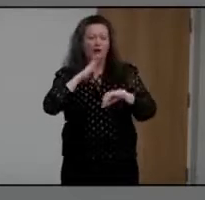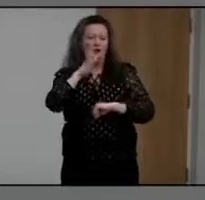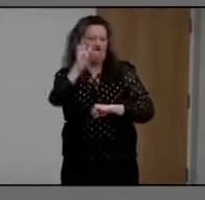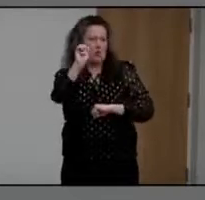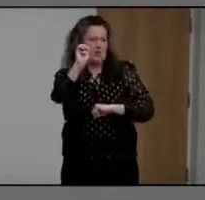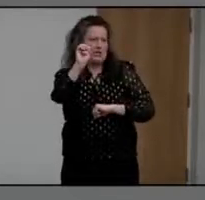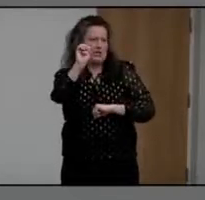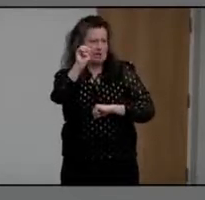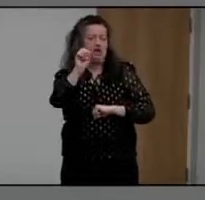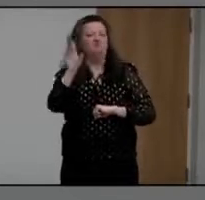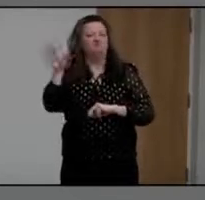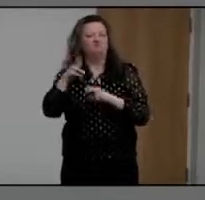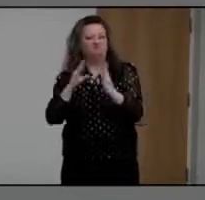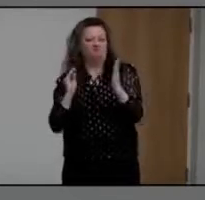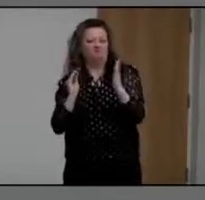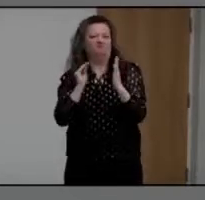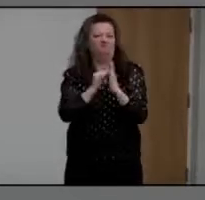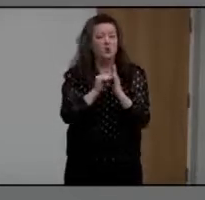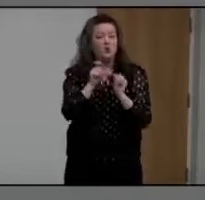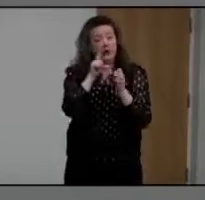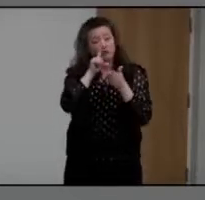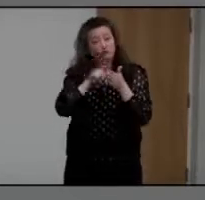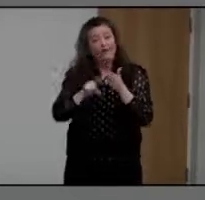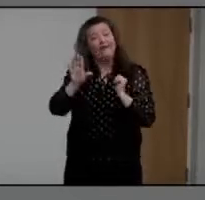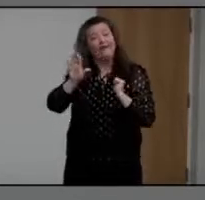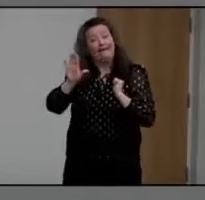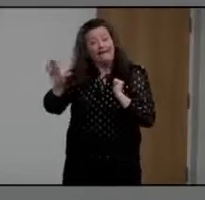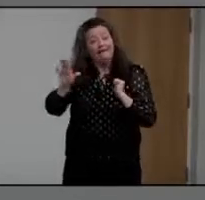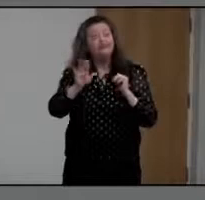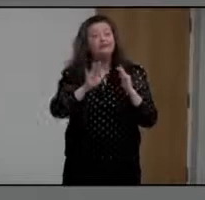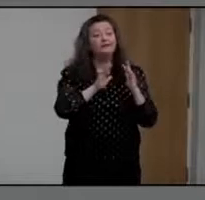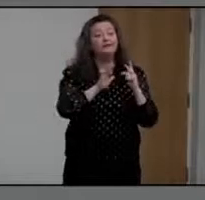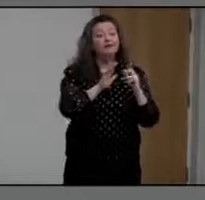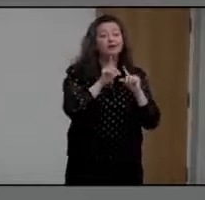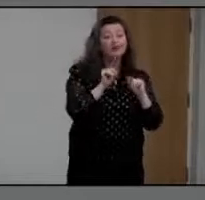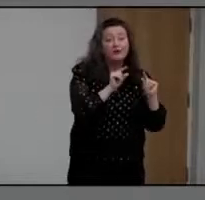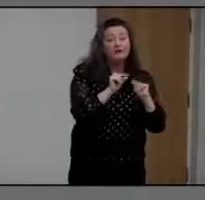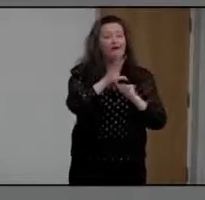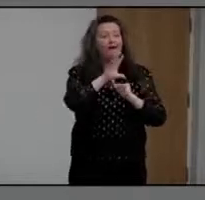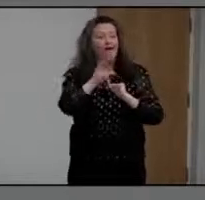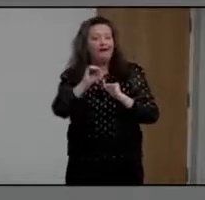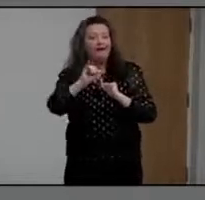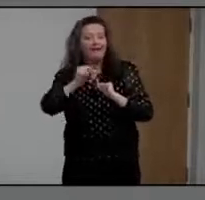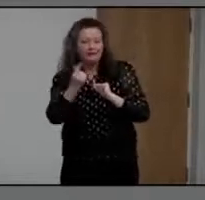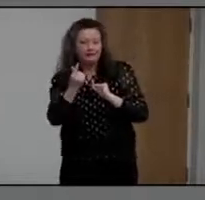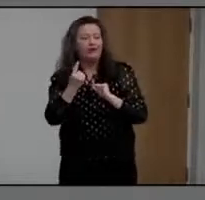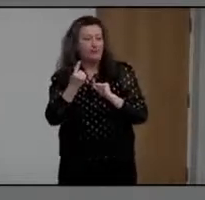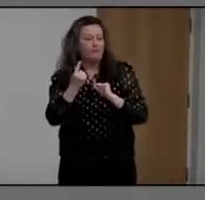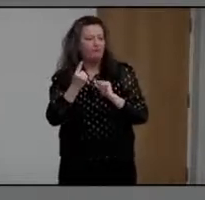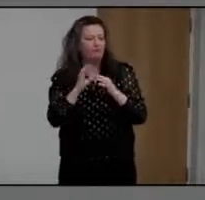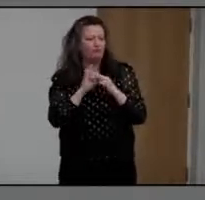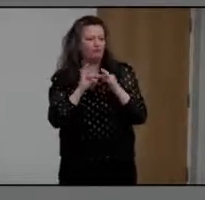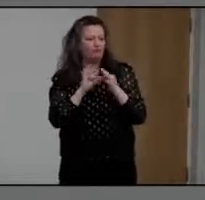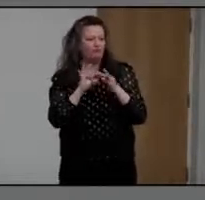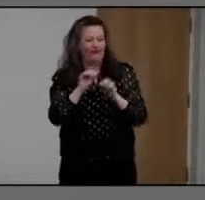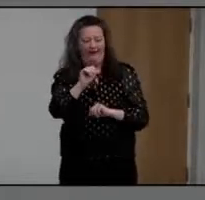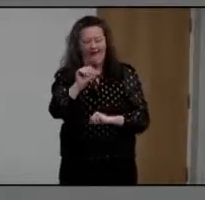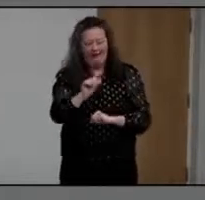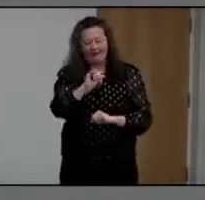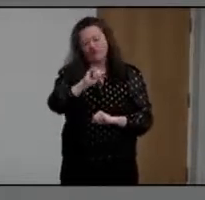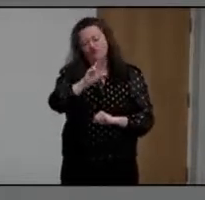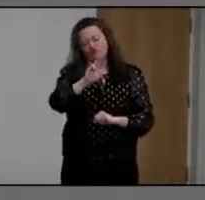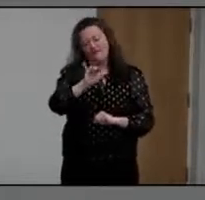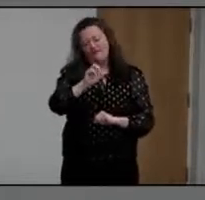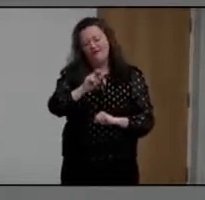and Instagram at Ryan Jesperson. Ryan moderated, actually for us, the 2019 Chancellor's Forum on the